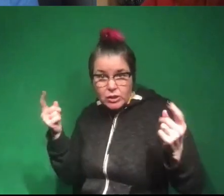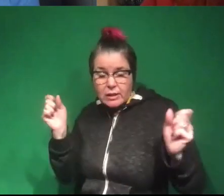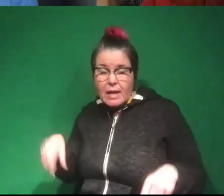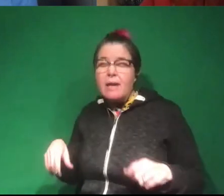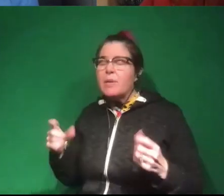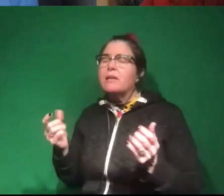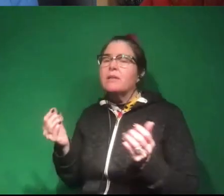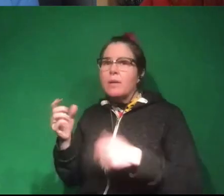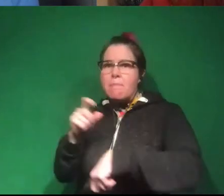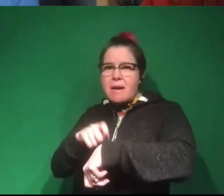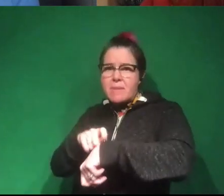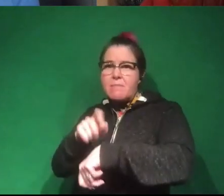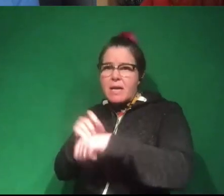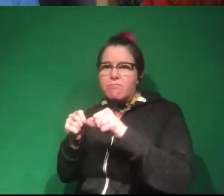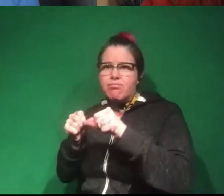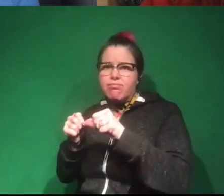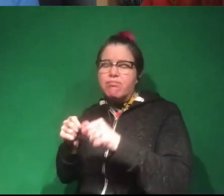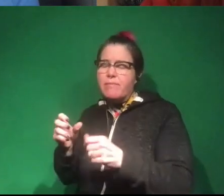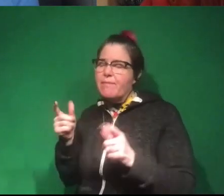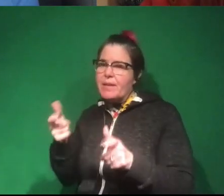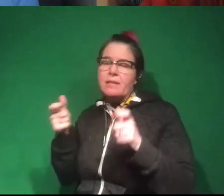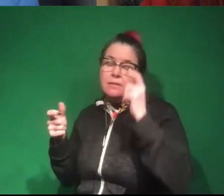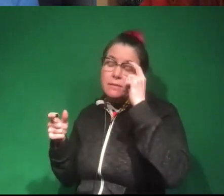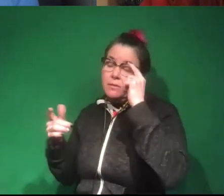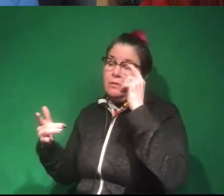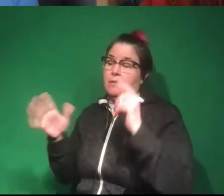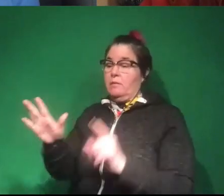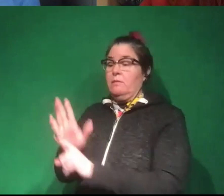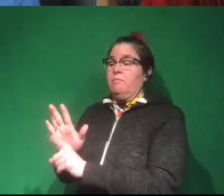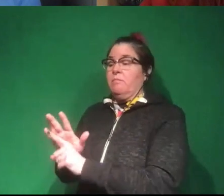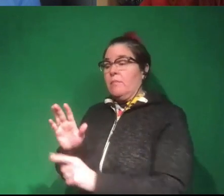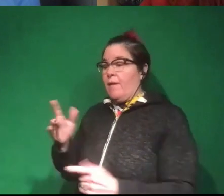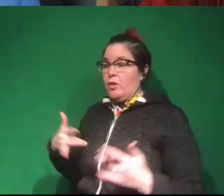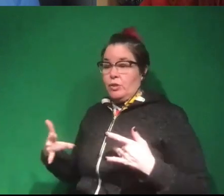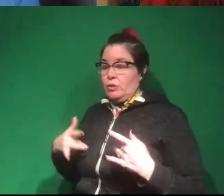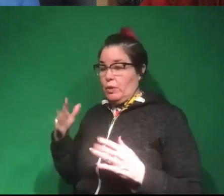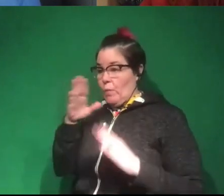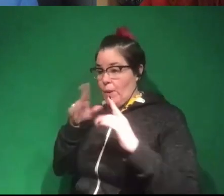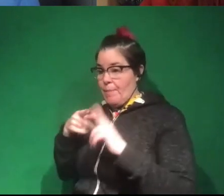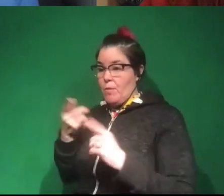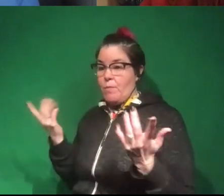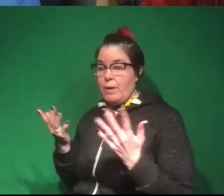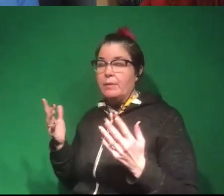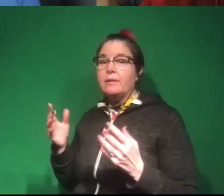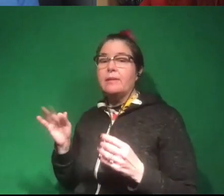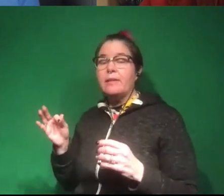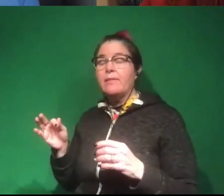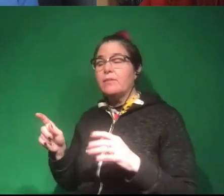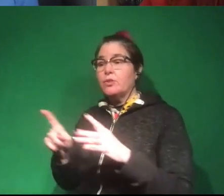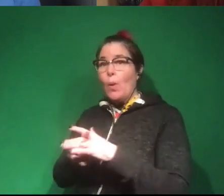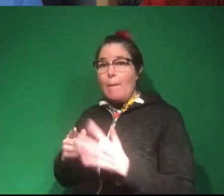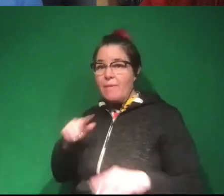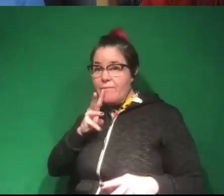succession. One of the things that you have to worry about with fire ants, especially, is when they exist in like flood times, like when